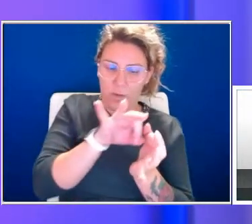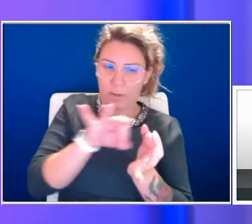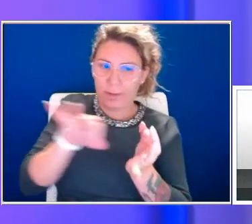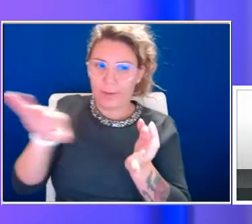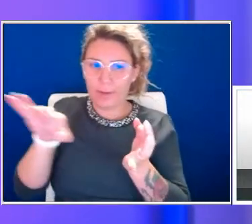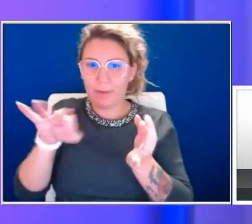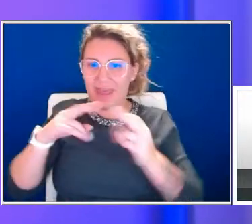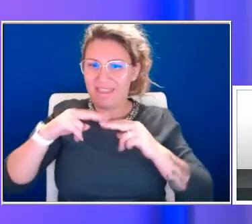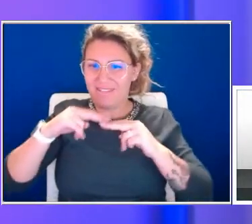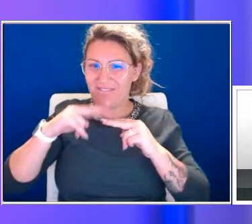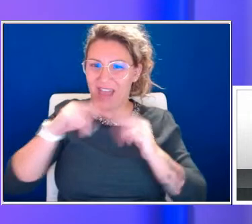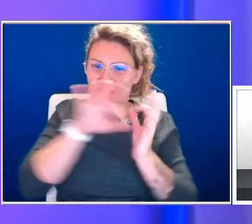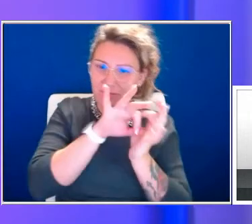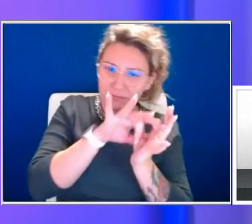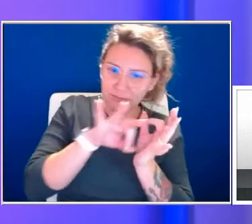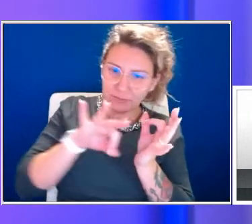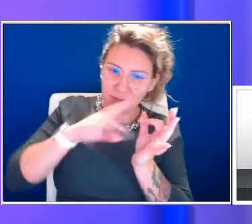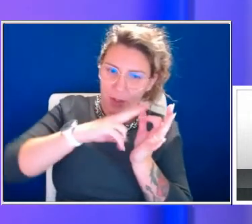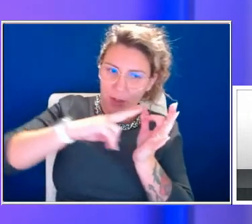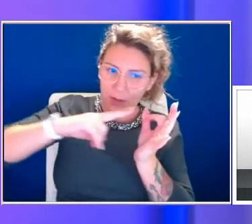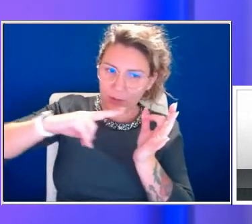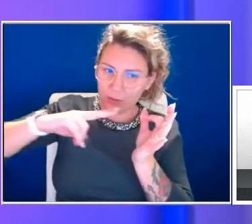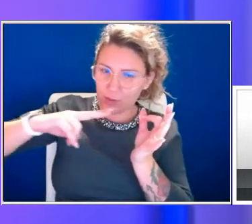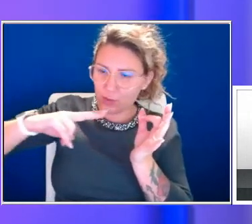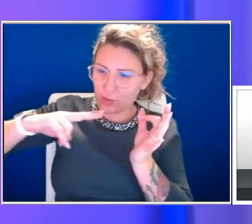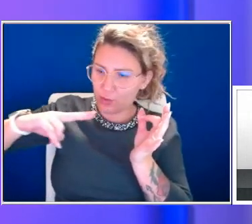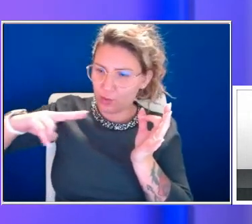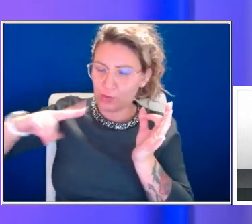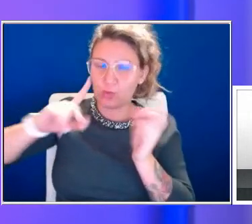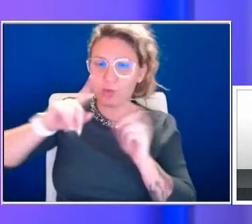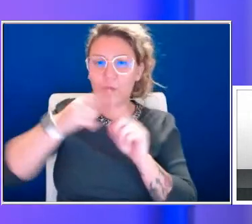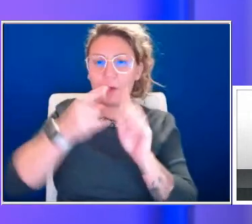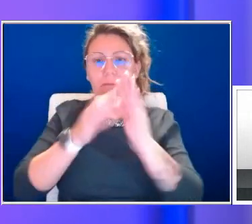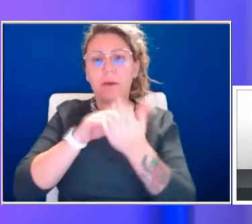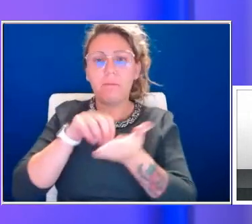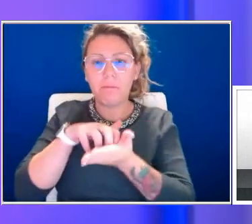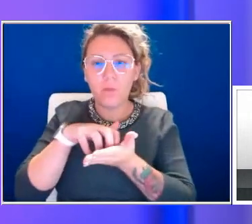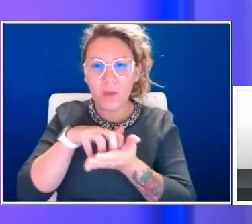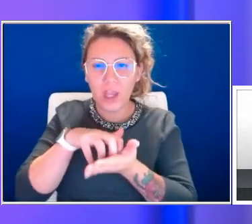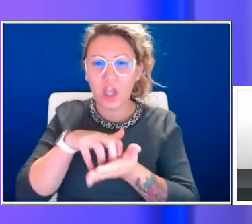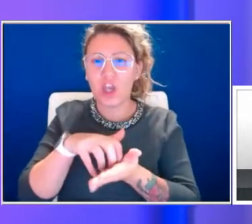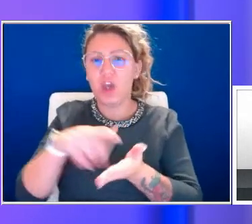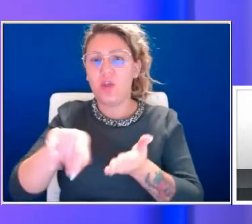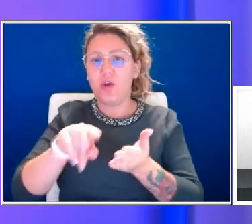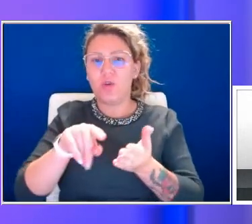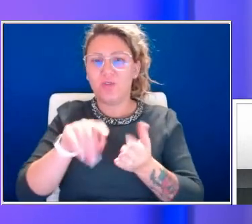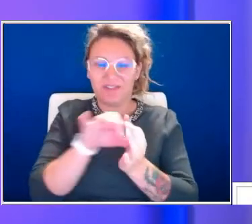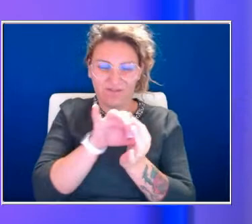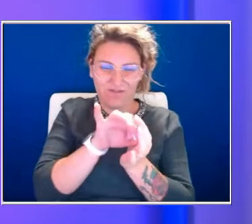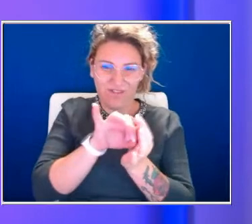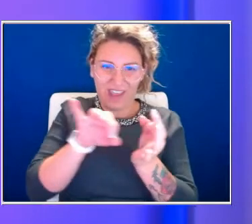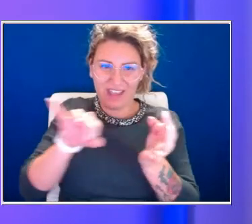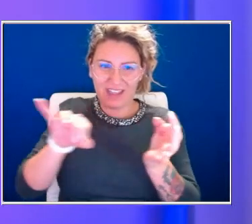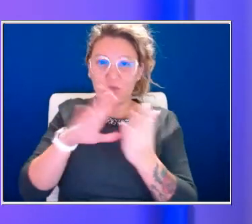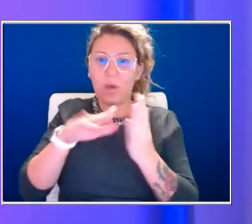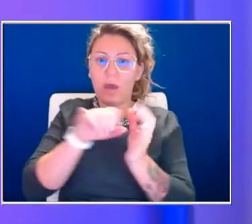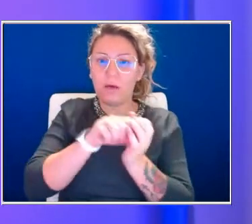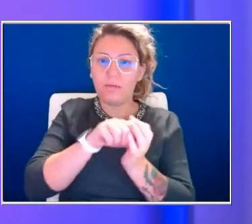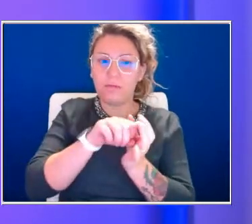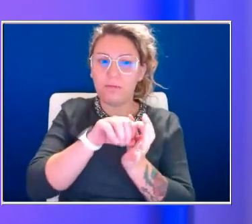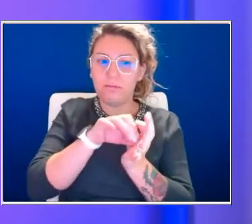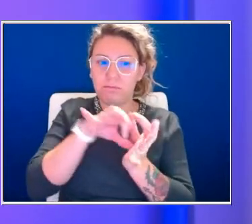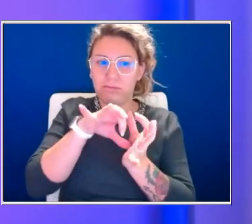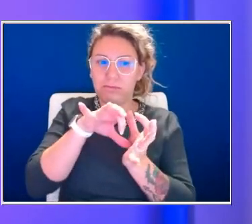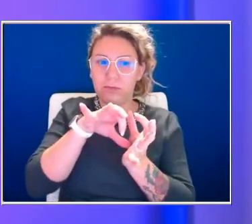walls of the veins become weaker, the veins expand, and blood can pool in those veins and cause